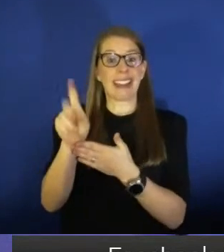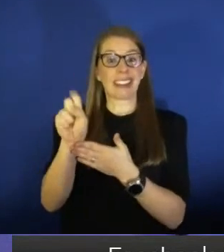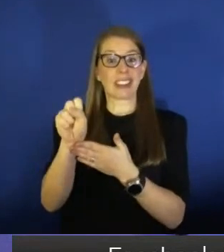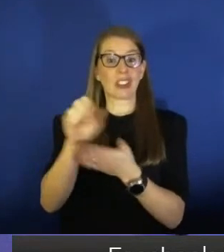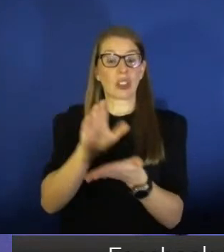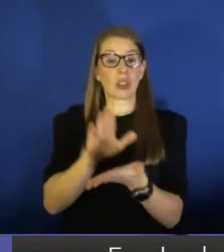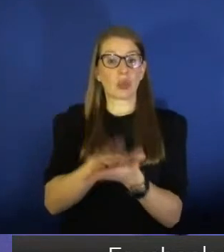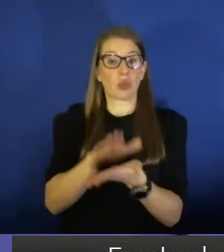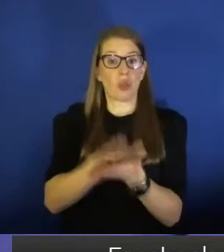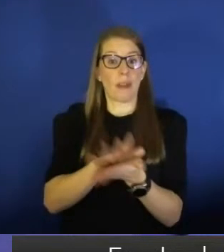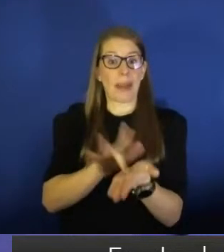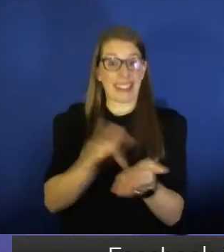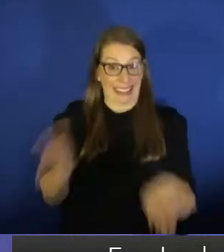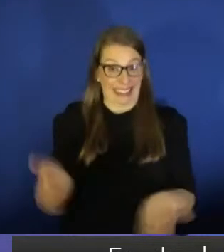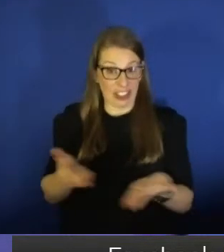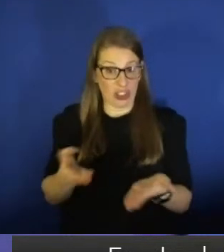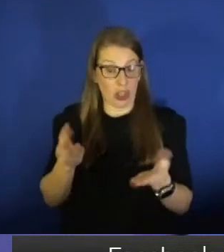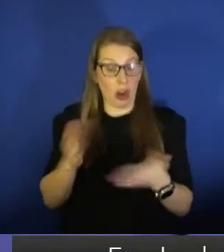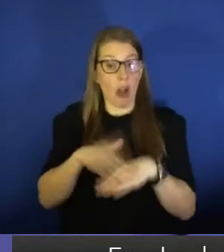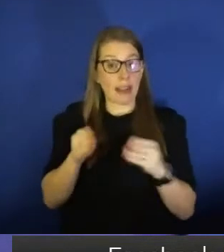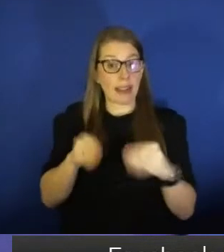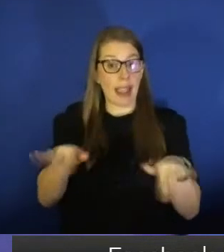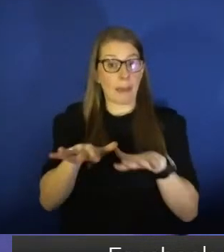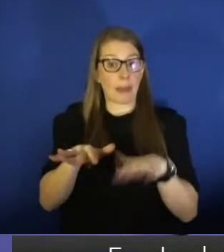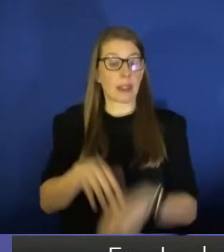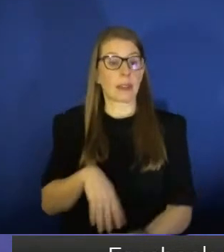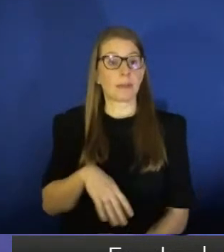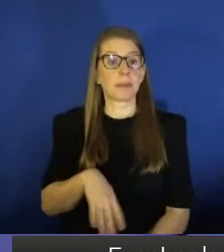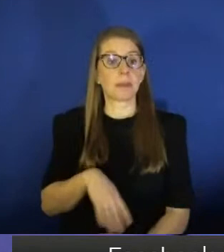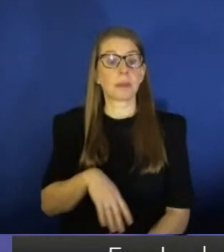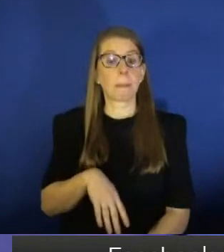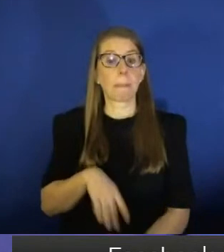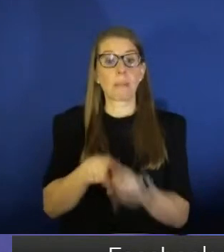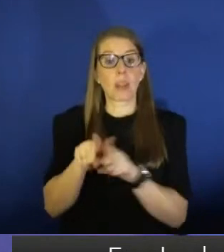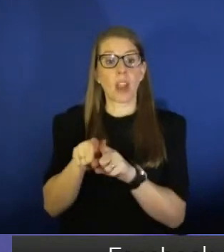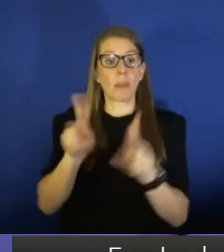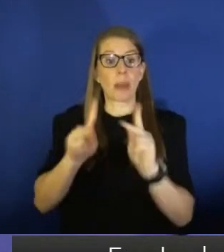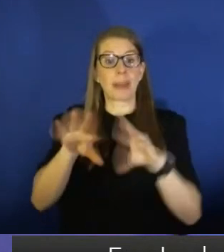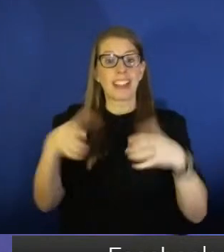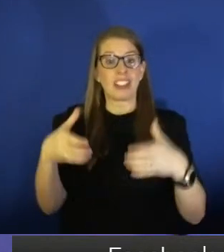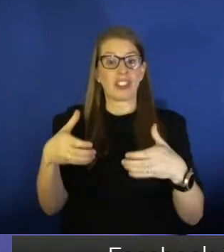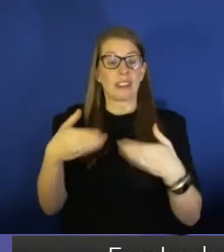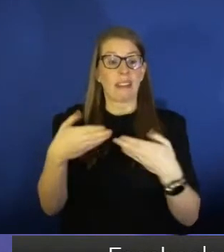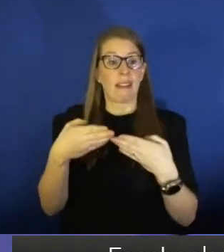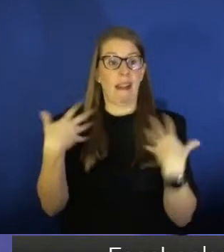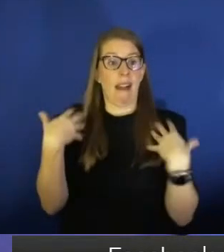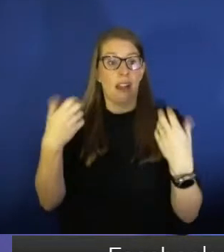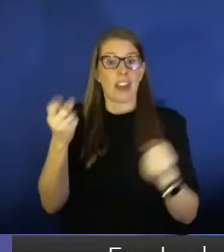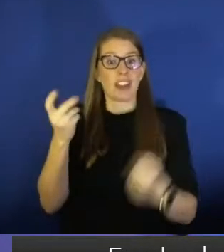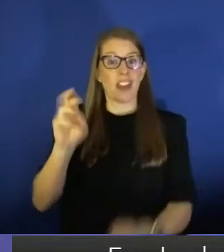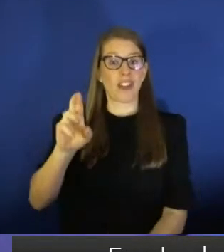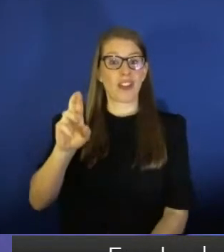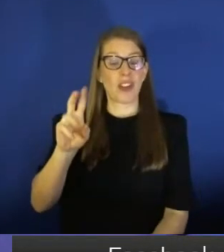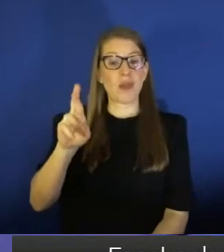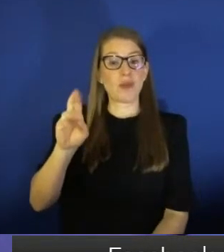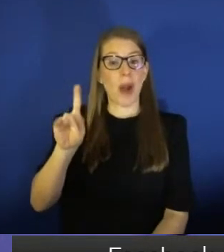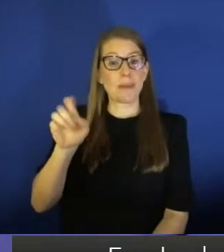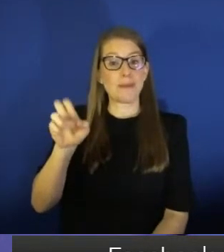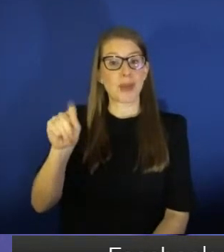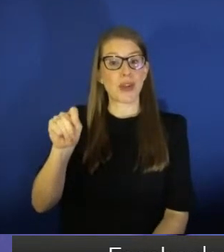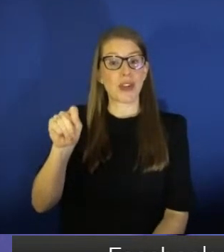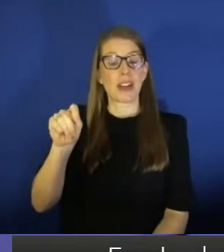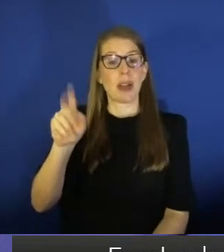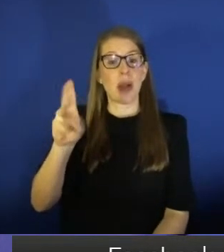campus here, and a professor of medicine and population health. Also, Dr. Robert Moser. Hi, how are you today? Good morning. He